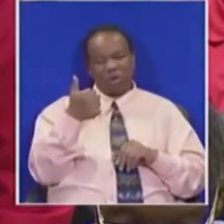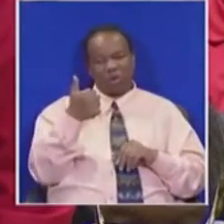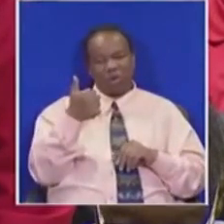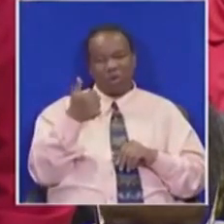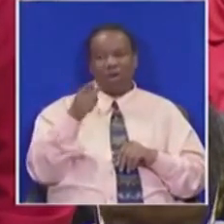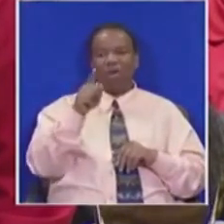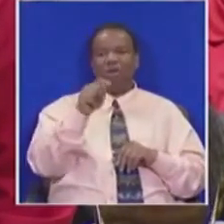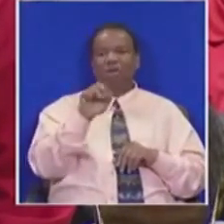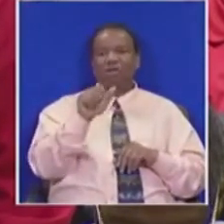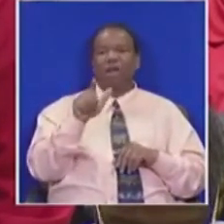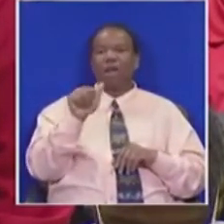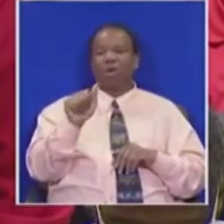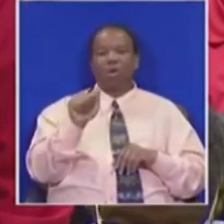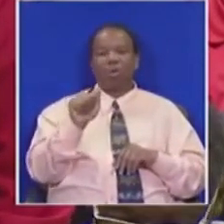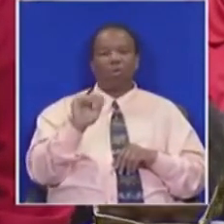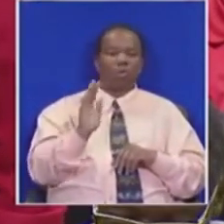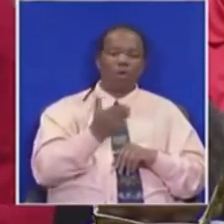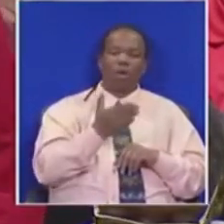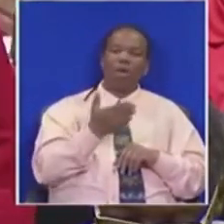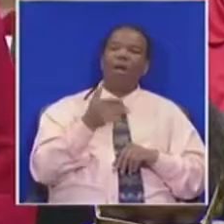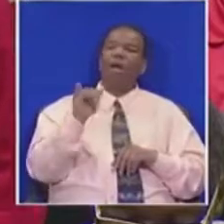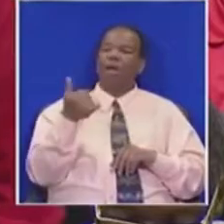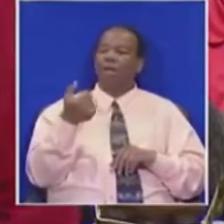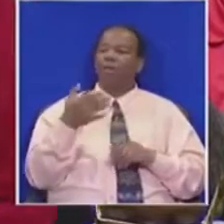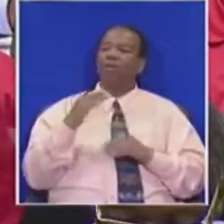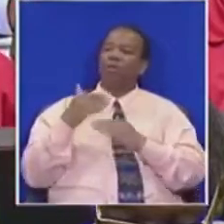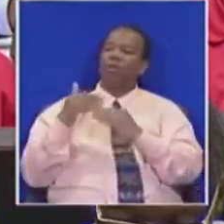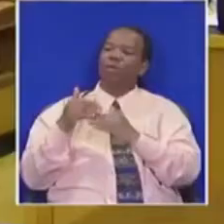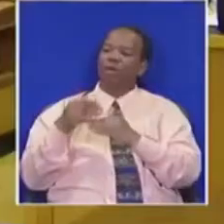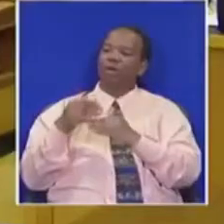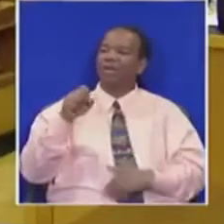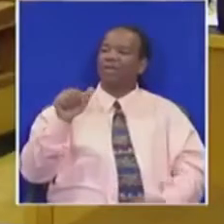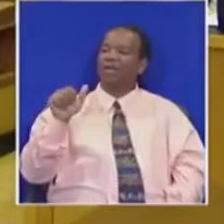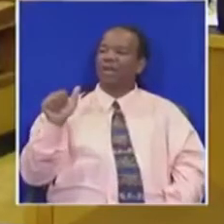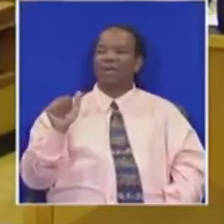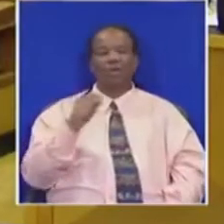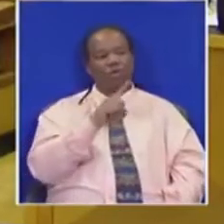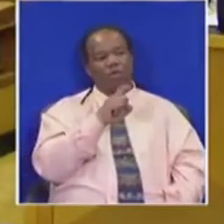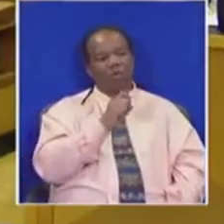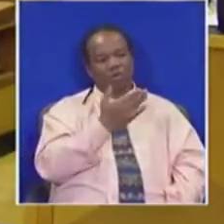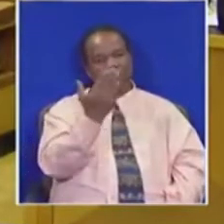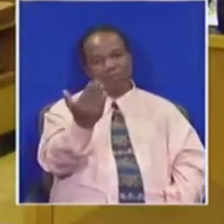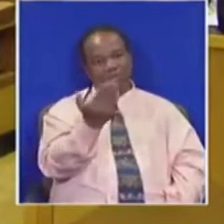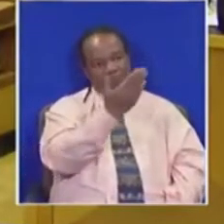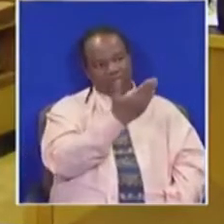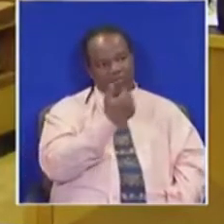to throw money at a failing SAA? Can you please answer those questions? The Honorable Deputy President.